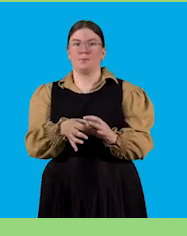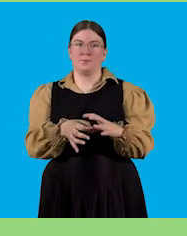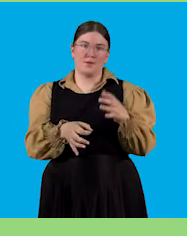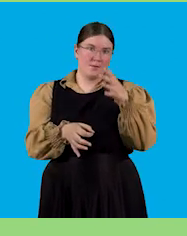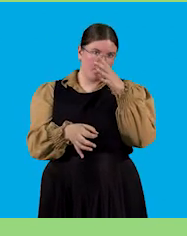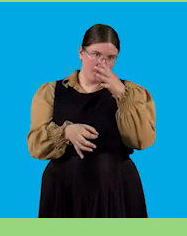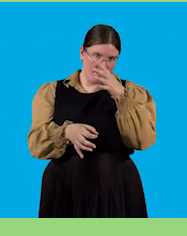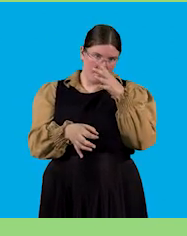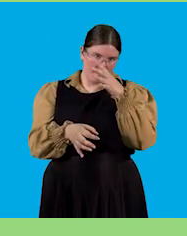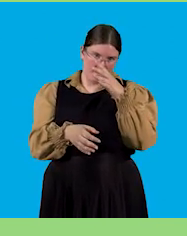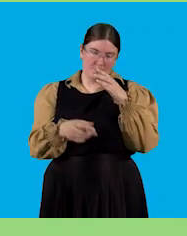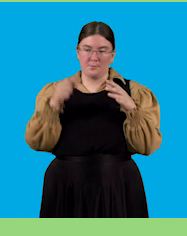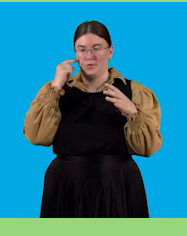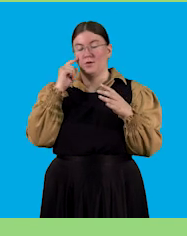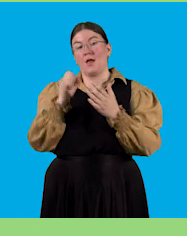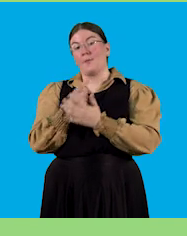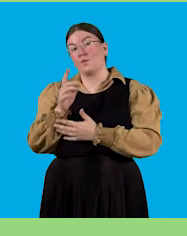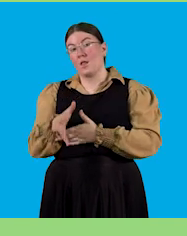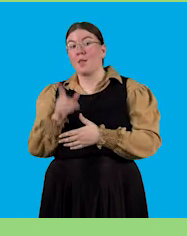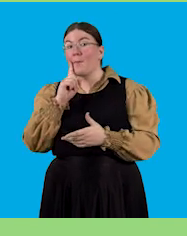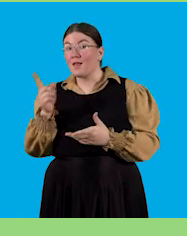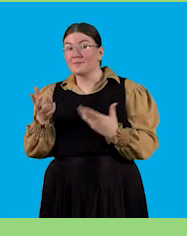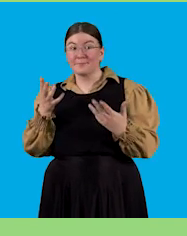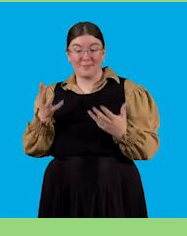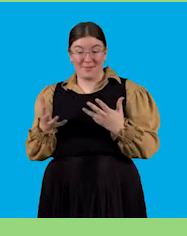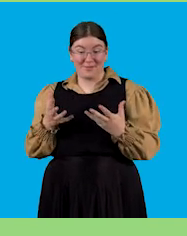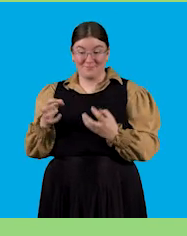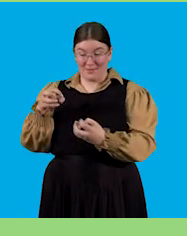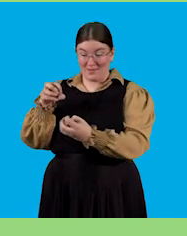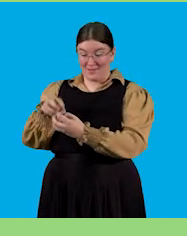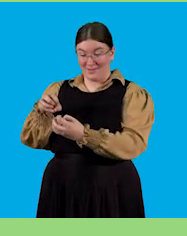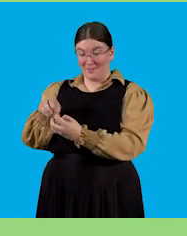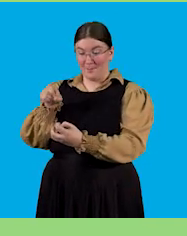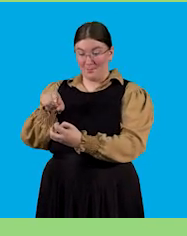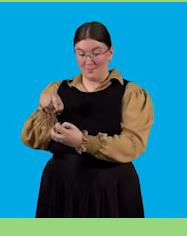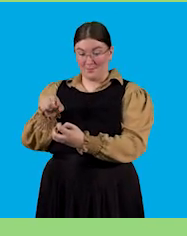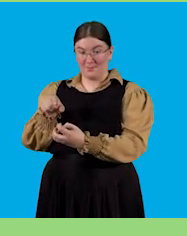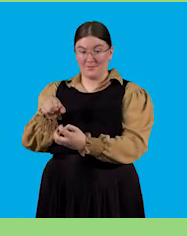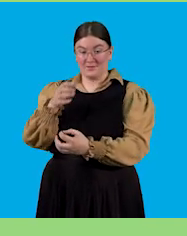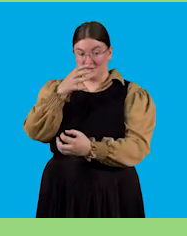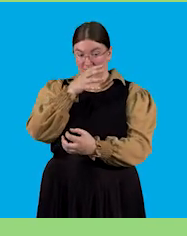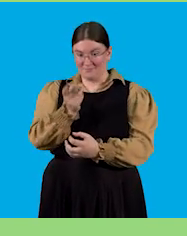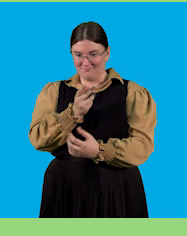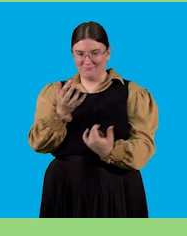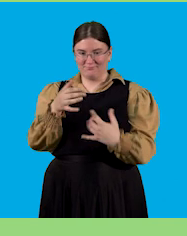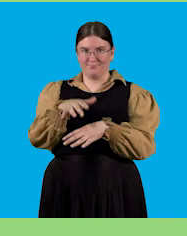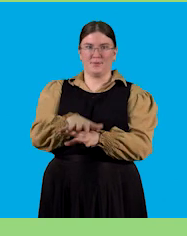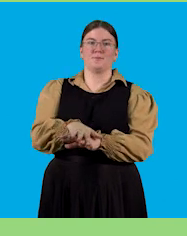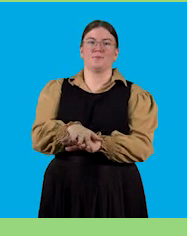cell, menstruation will take place. But if the egg cell fuses with the sperm cell,